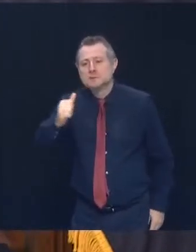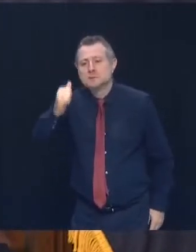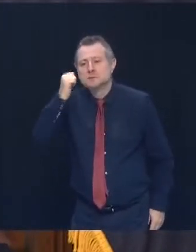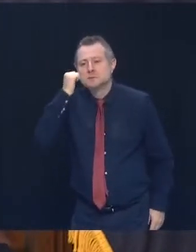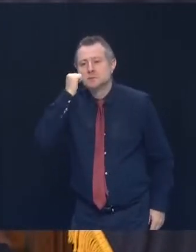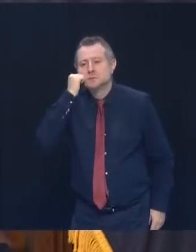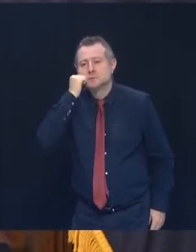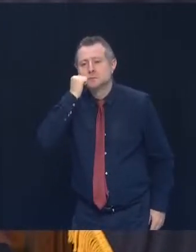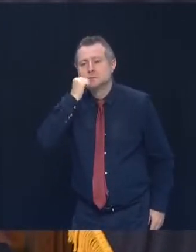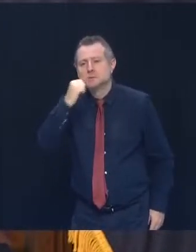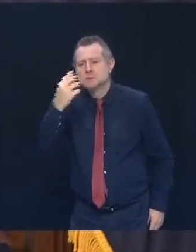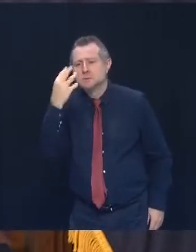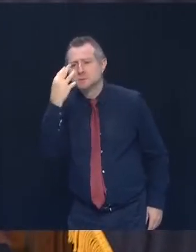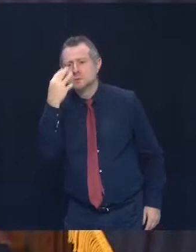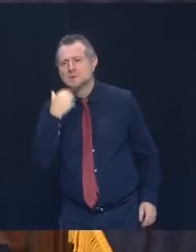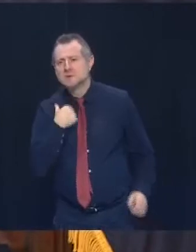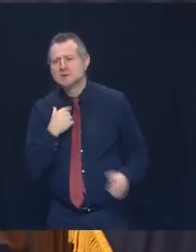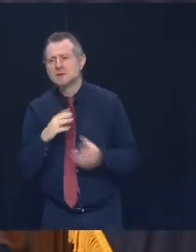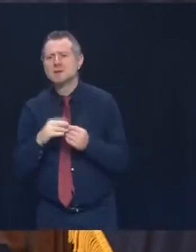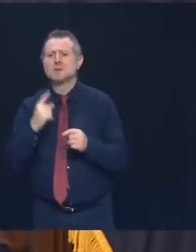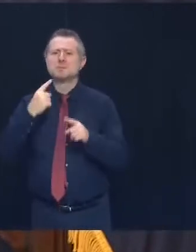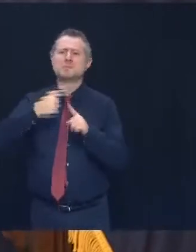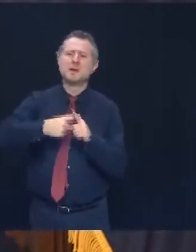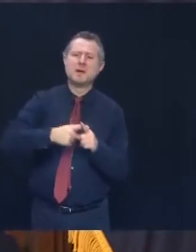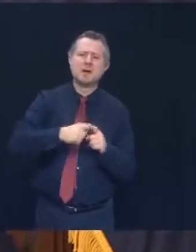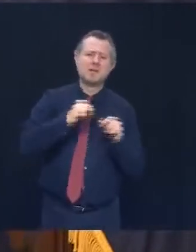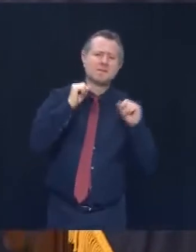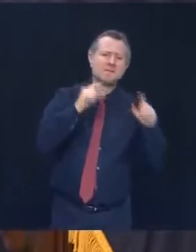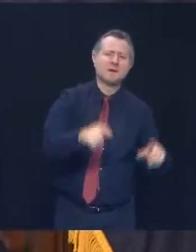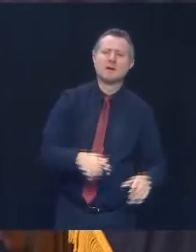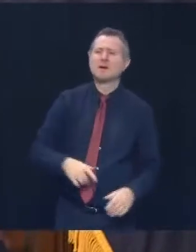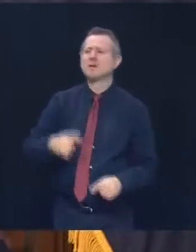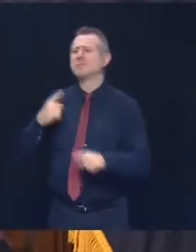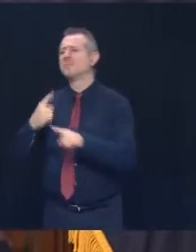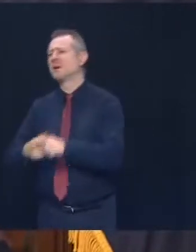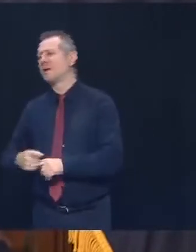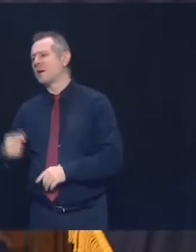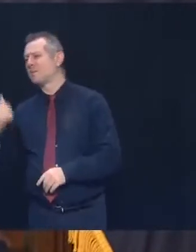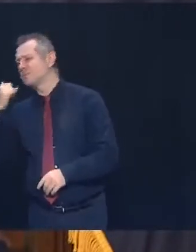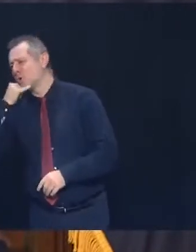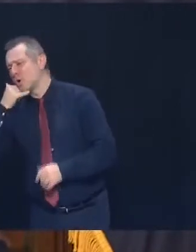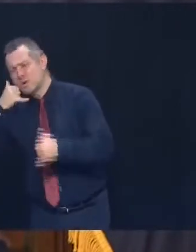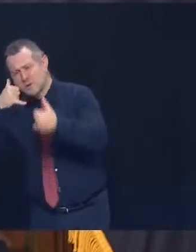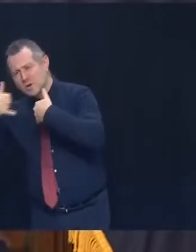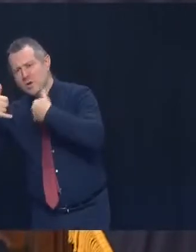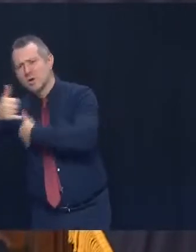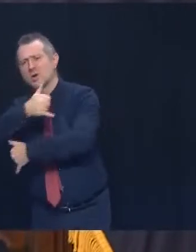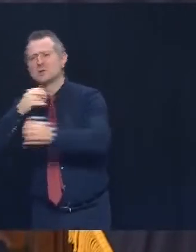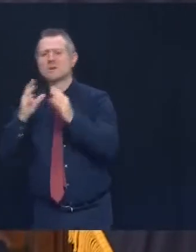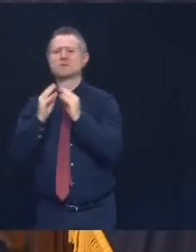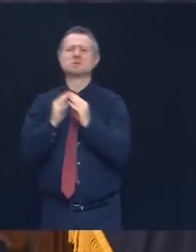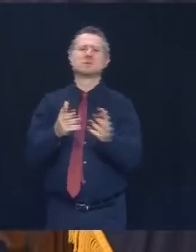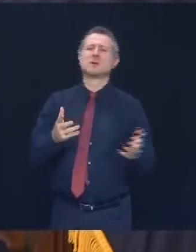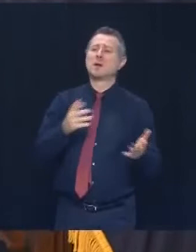manner, shape, or form. Now, on the